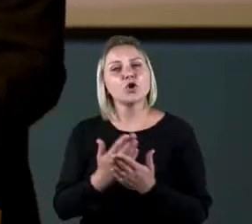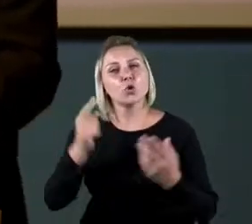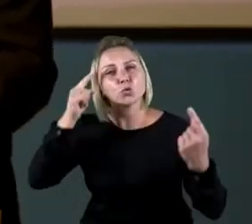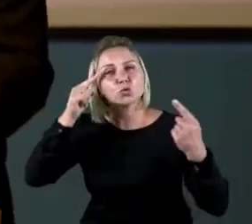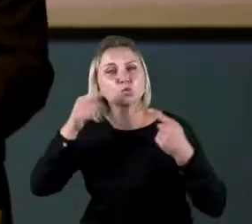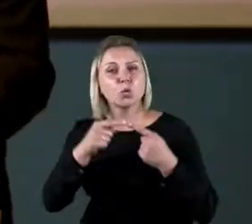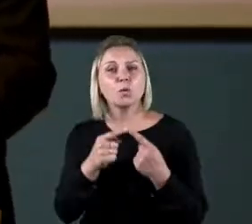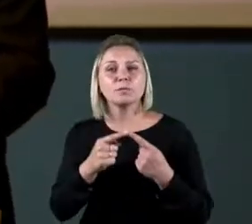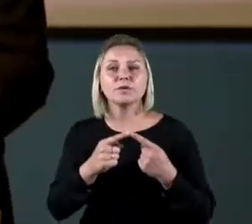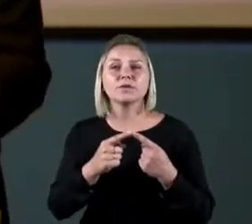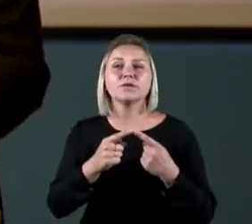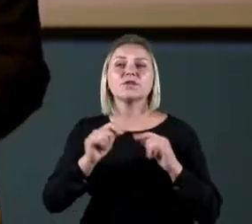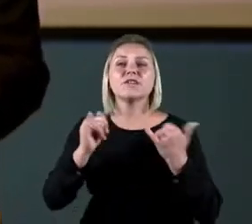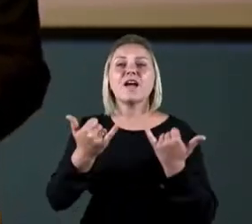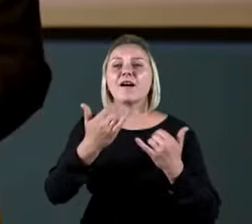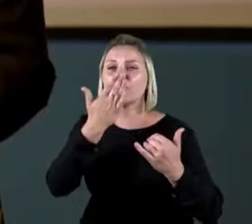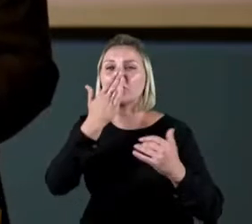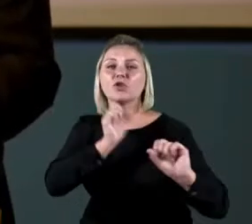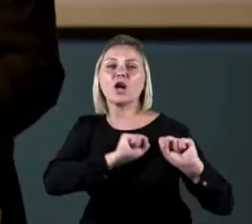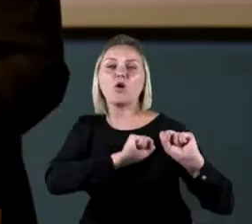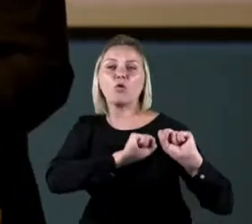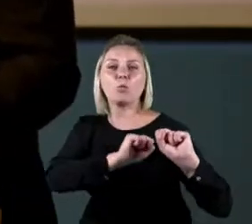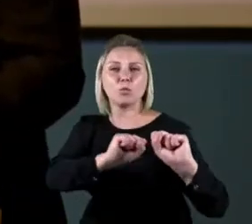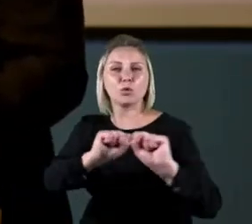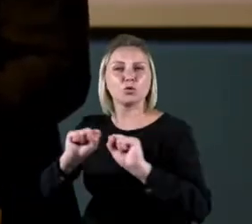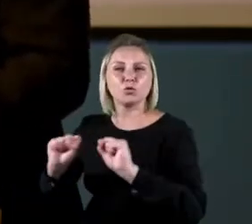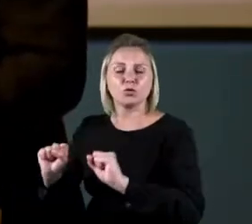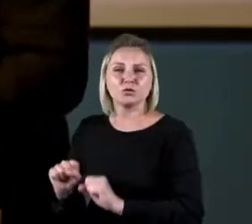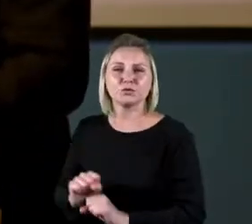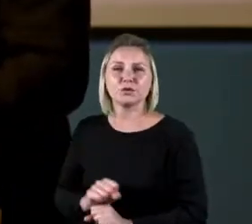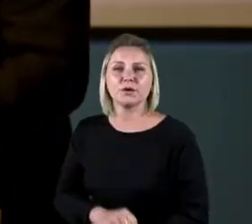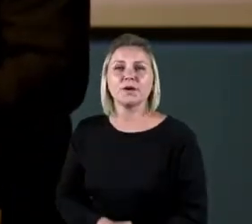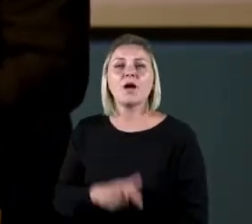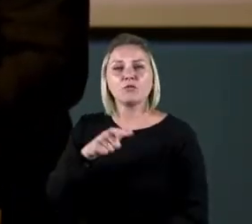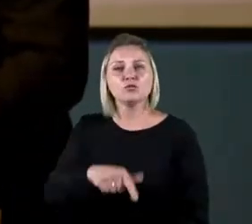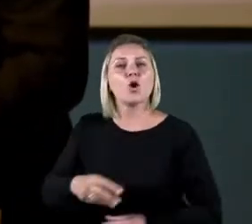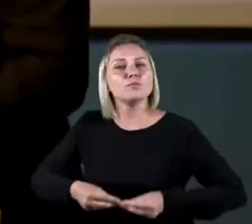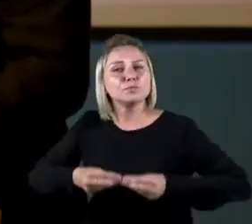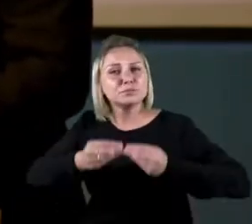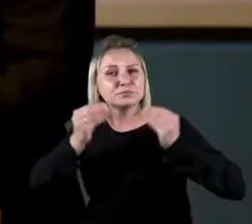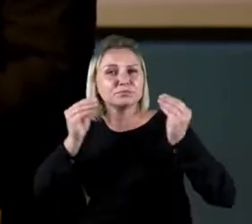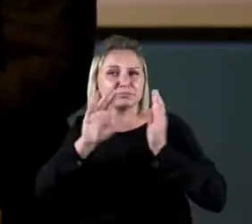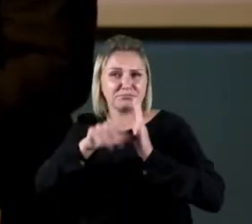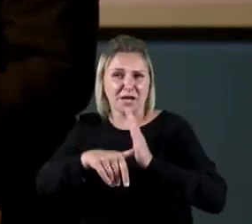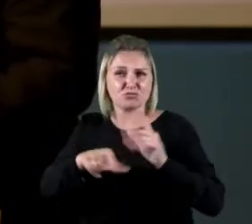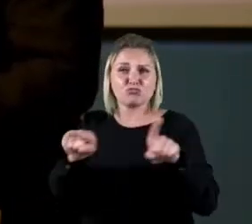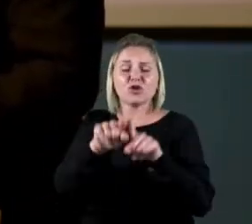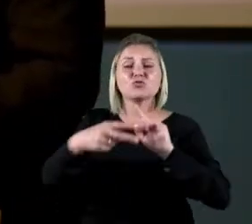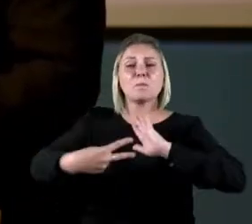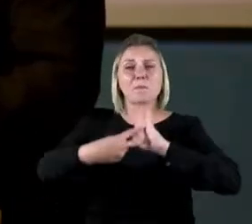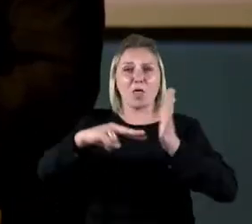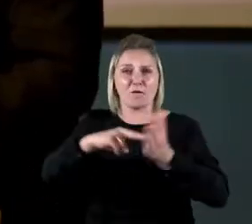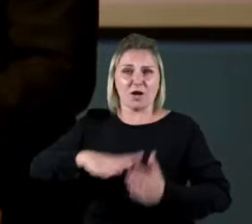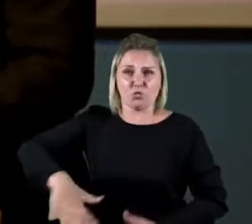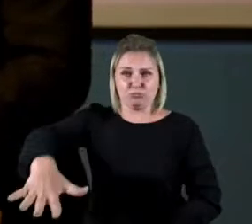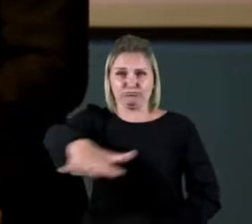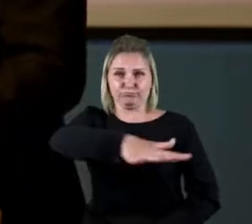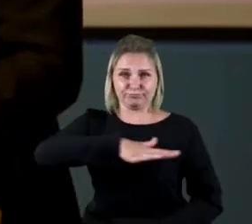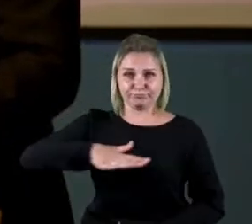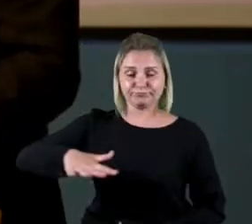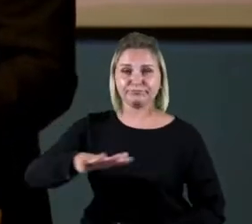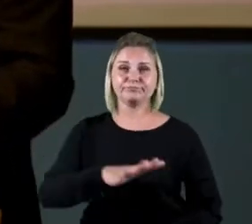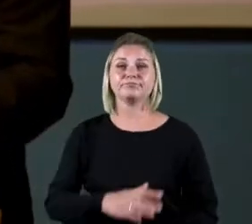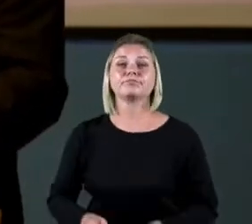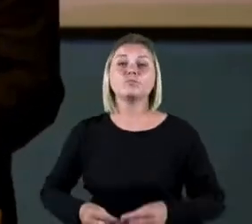to concentrate on resilience, on urban resilience and